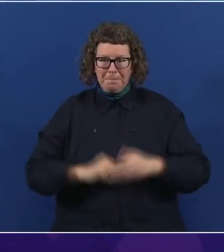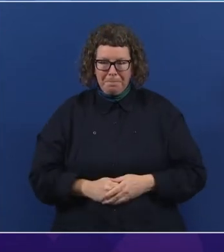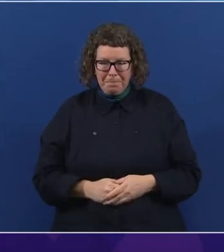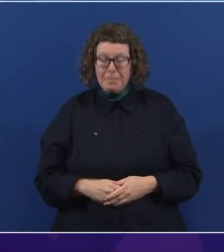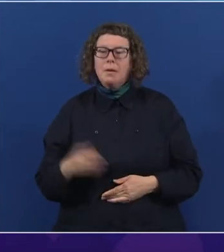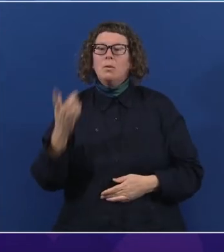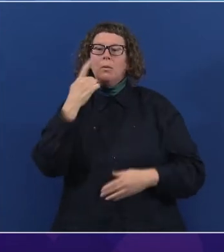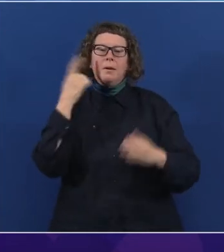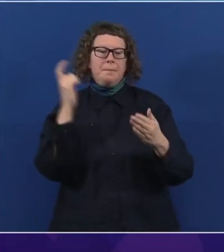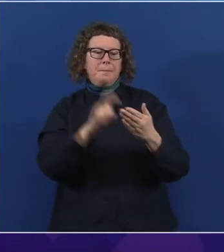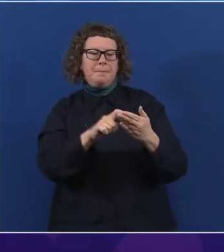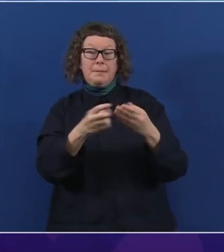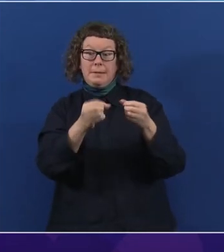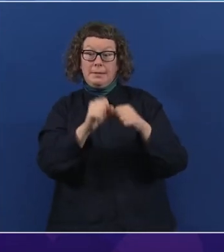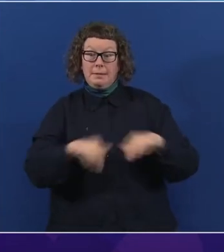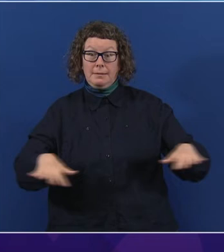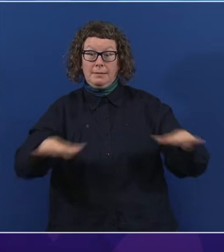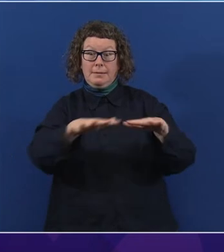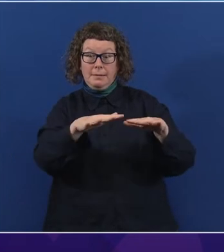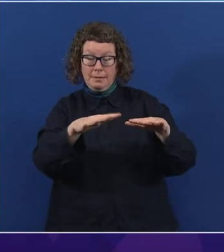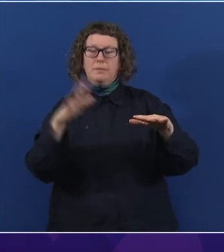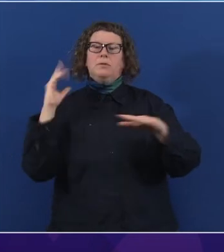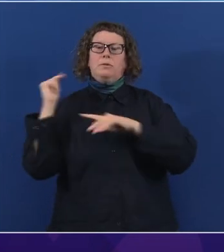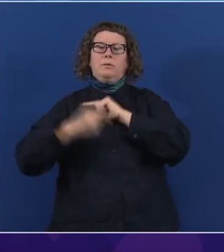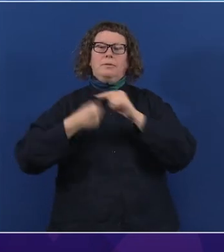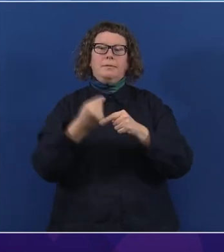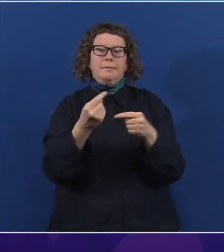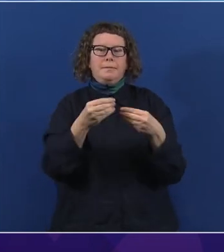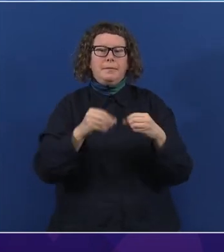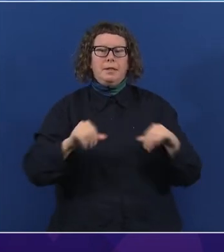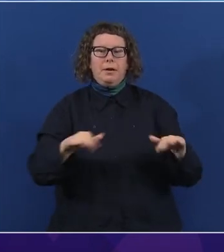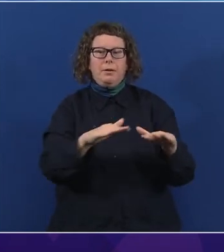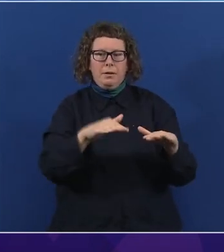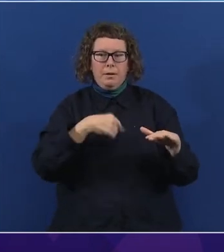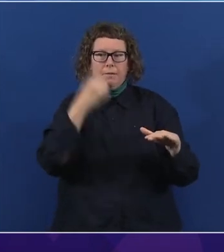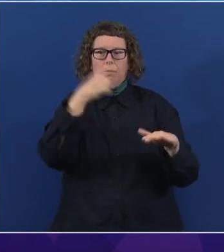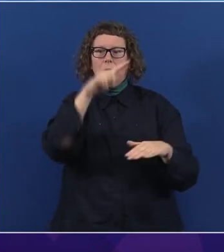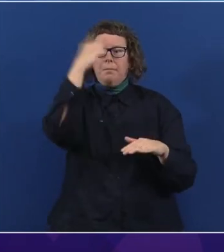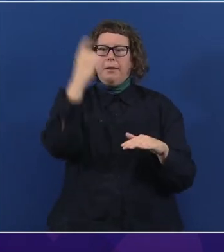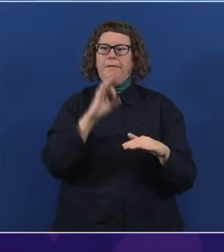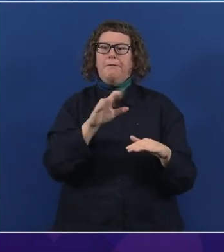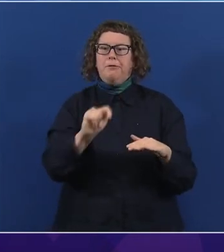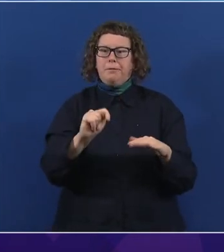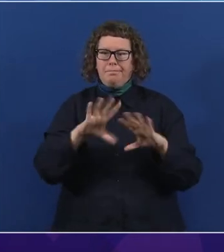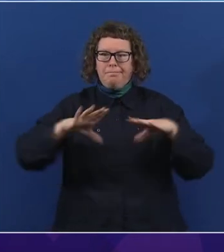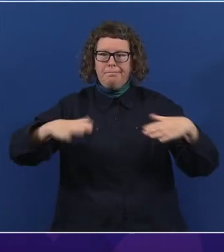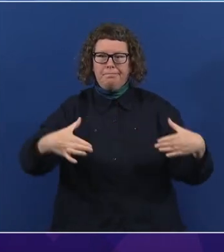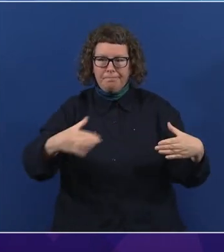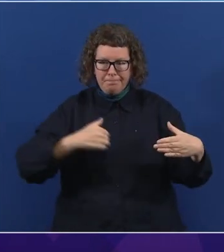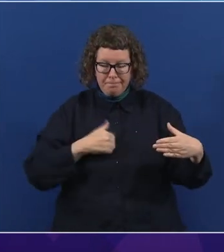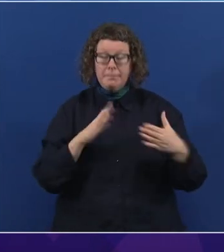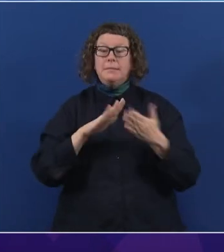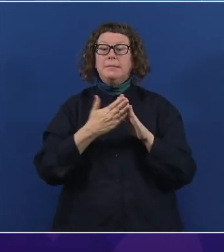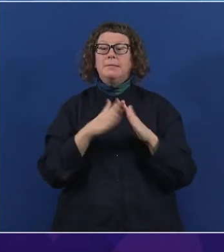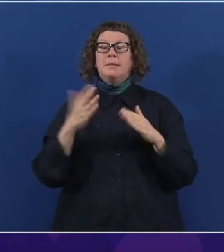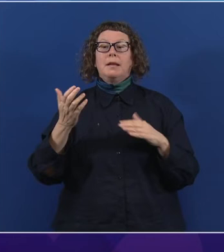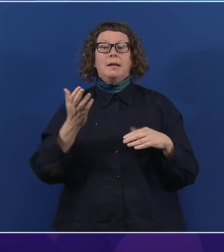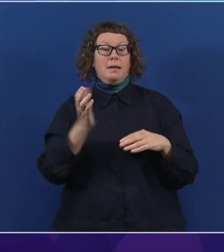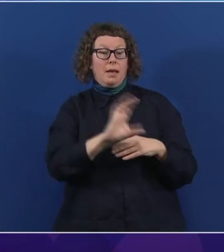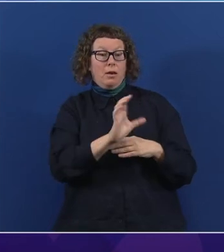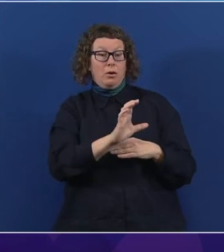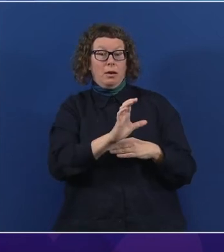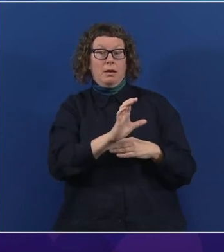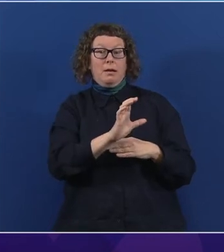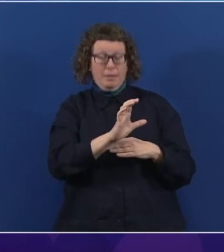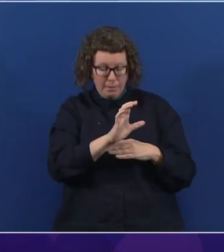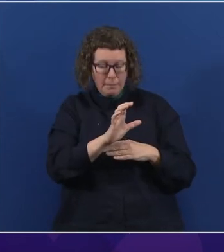would like to acknowledge that SAIT is situated on the traditional territories of the Blackfoot Confederacy. The city of Calgary encompasses a